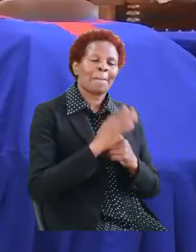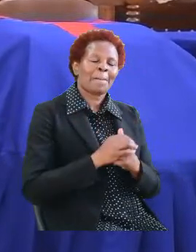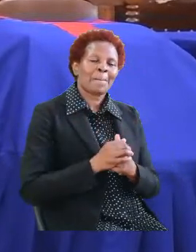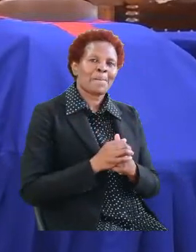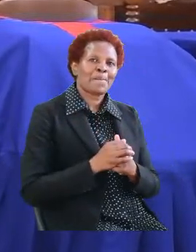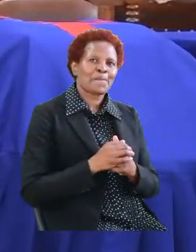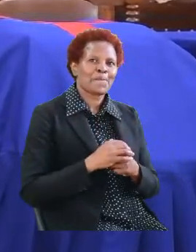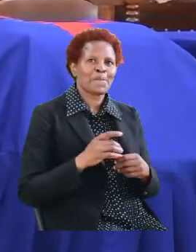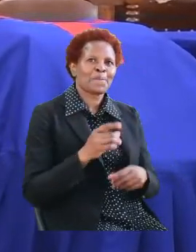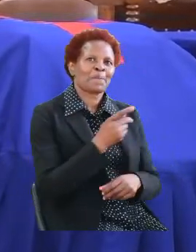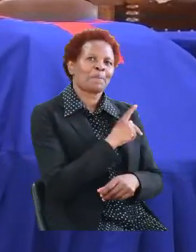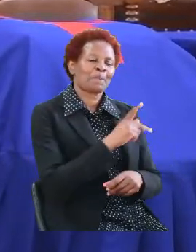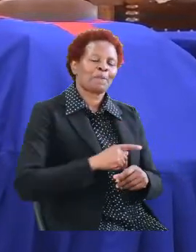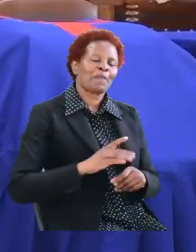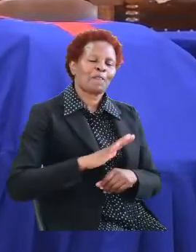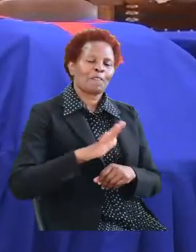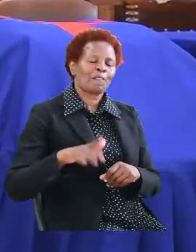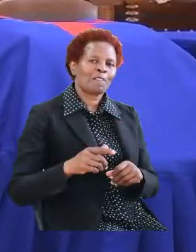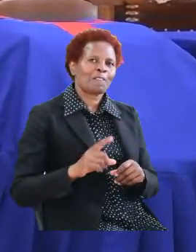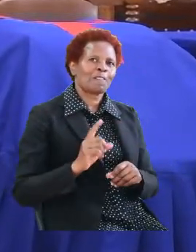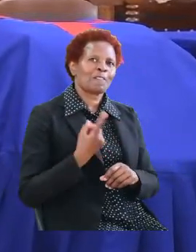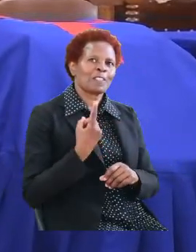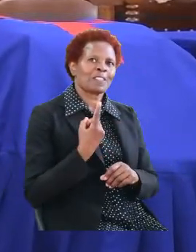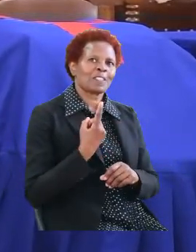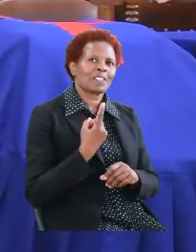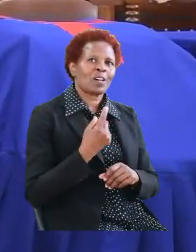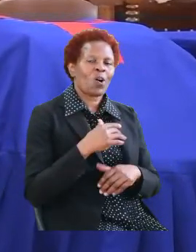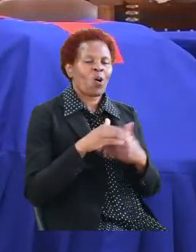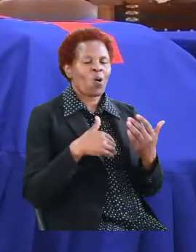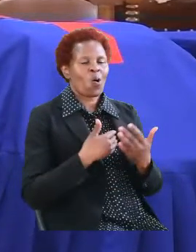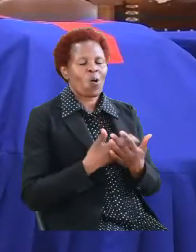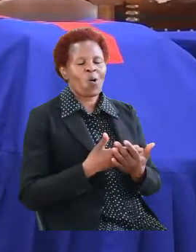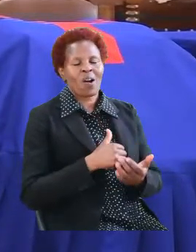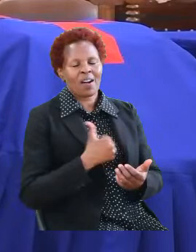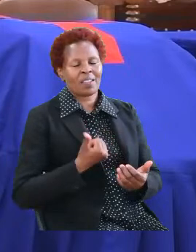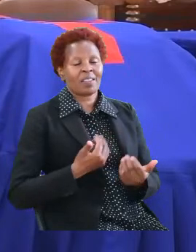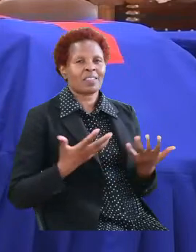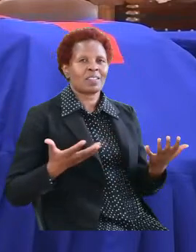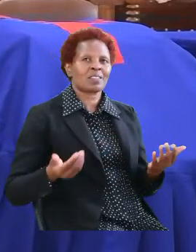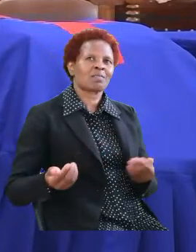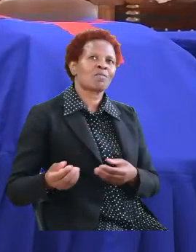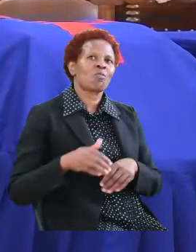the kingdom of God first, and every other thing shall follow you.